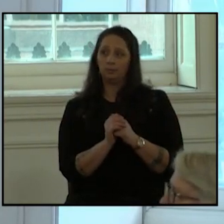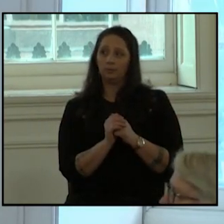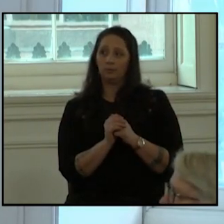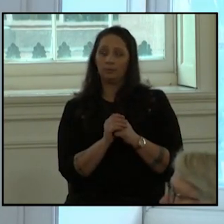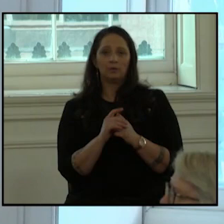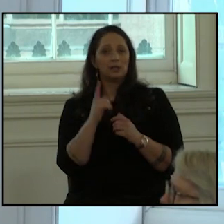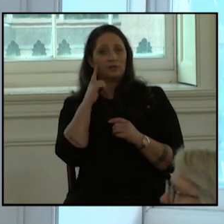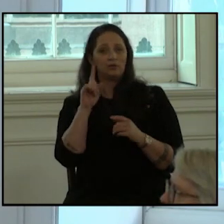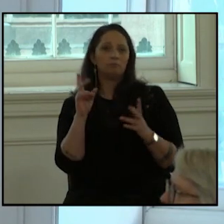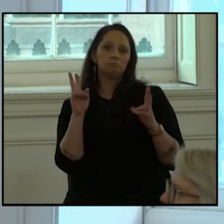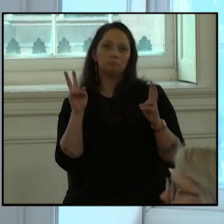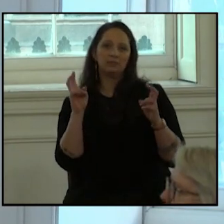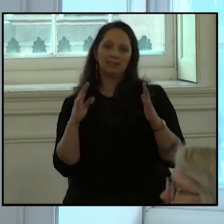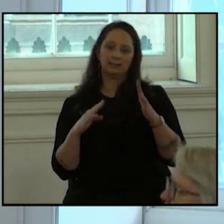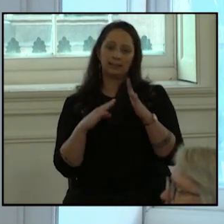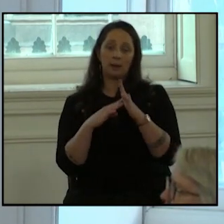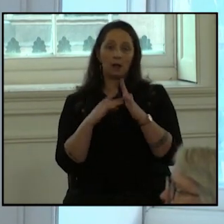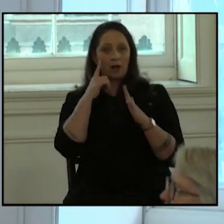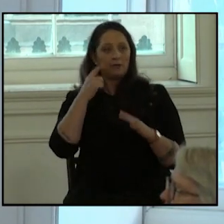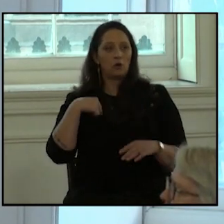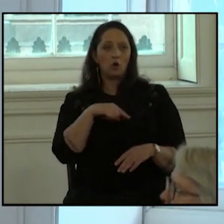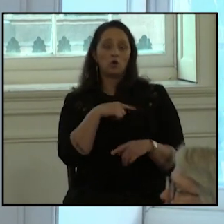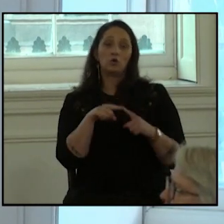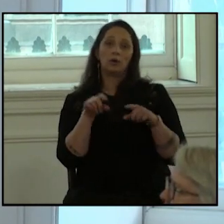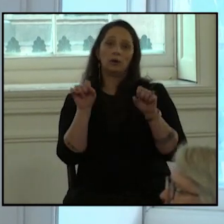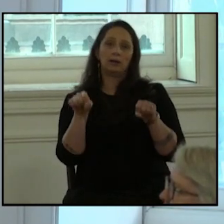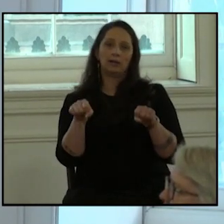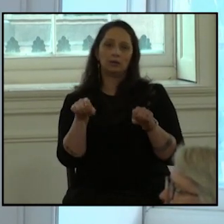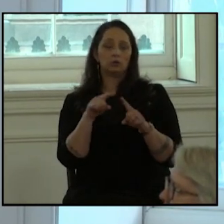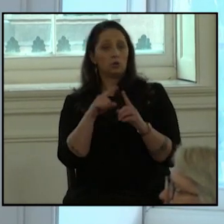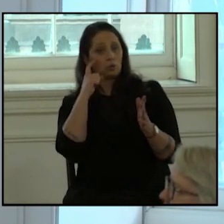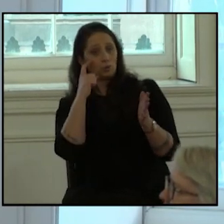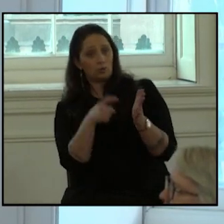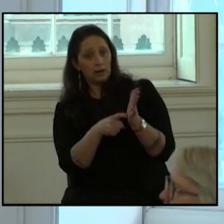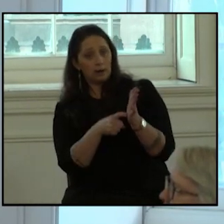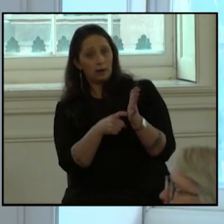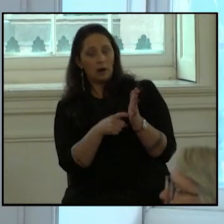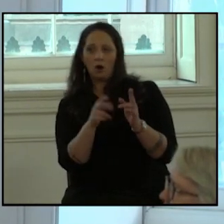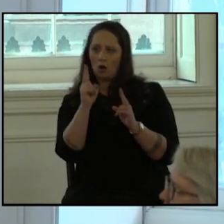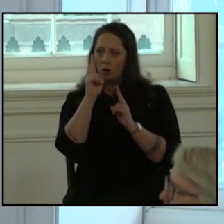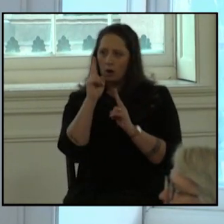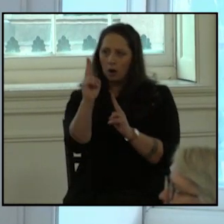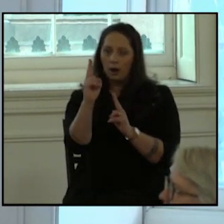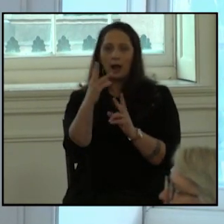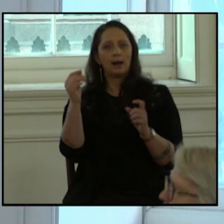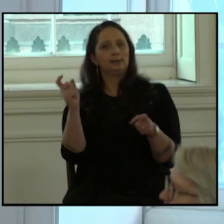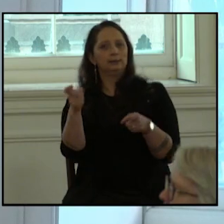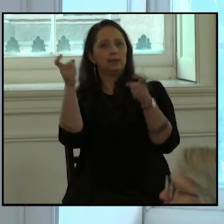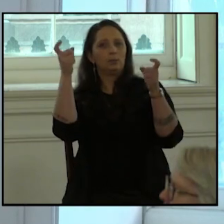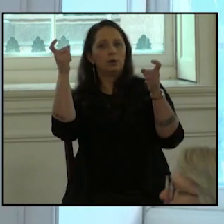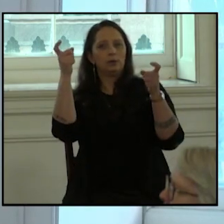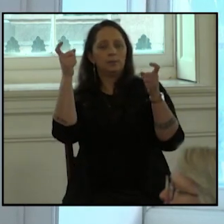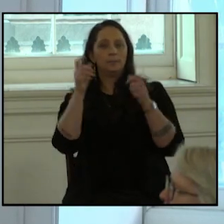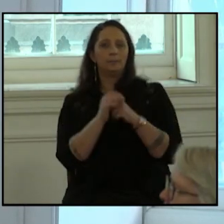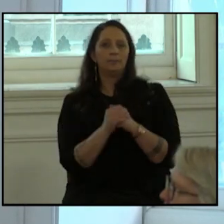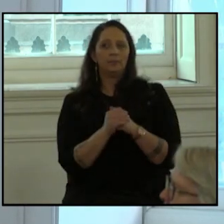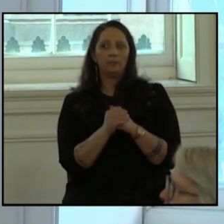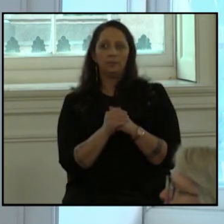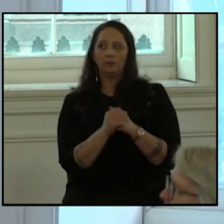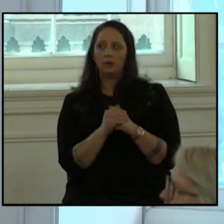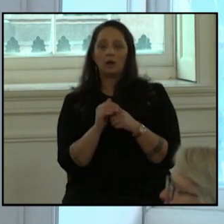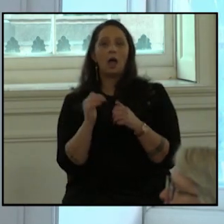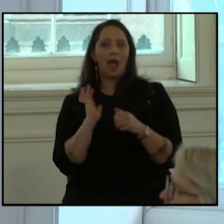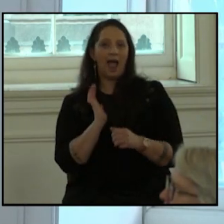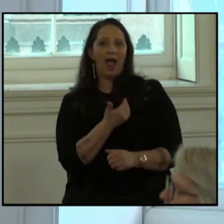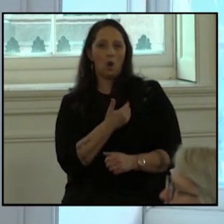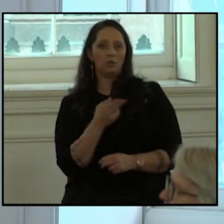time out for us to be able to acknowledge, honor, and celebrate our